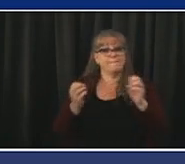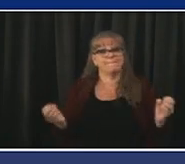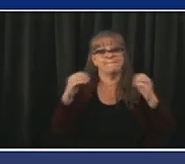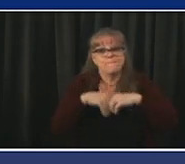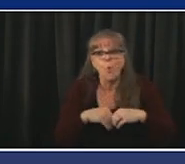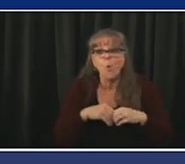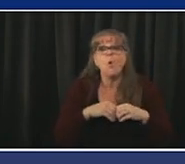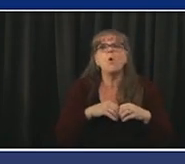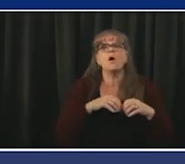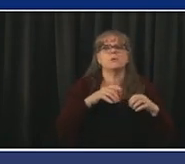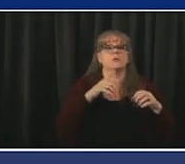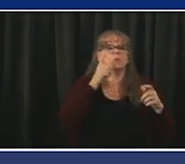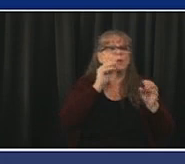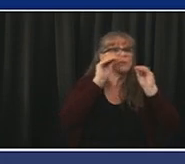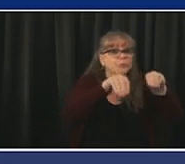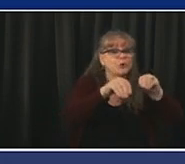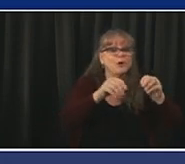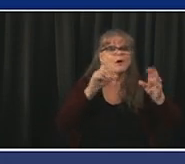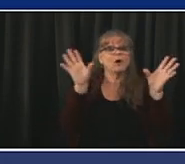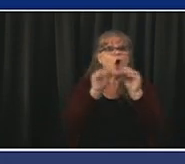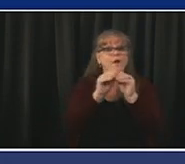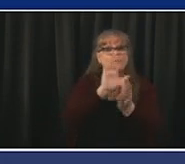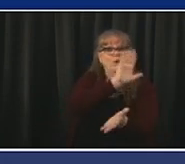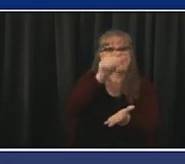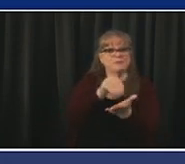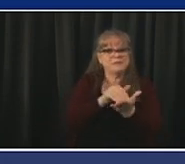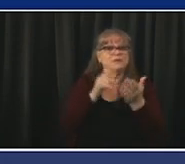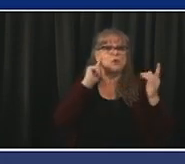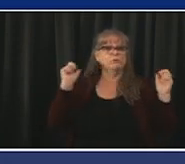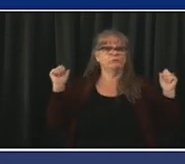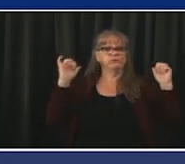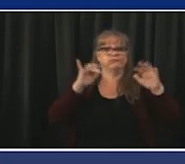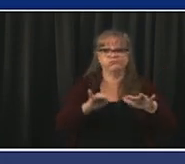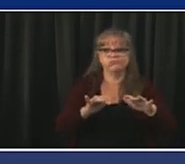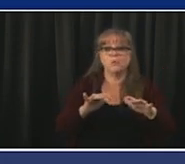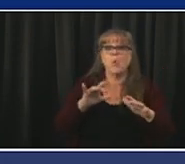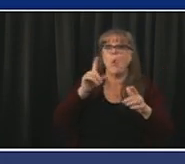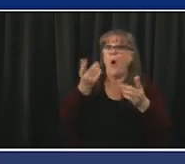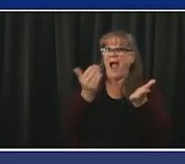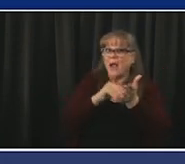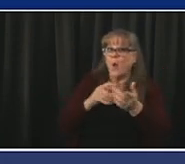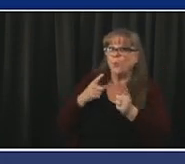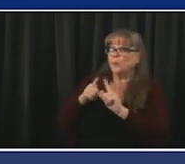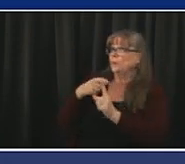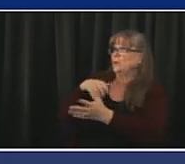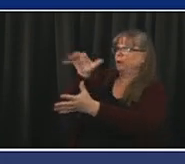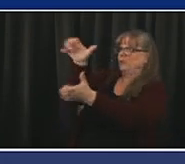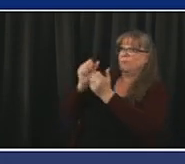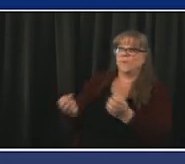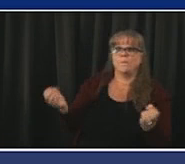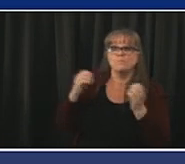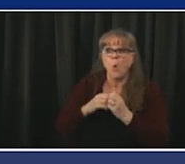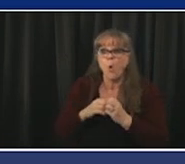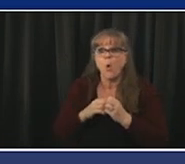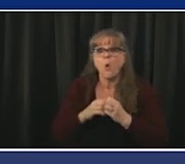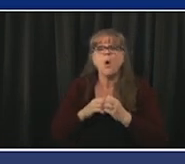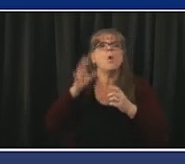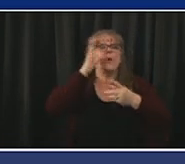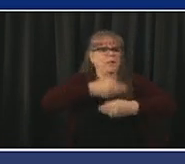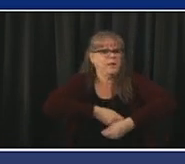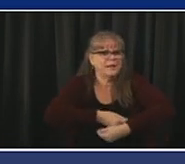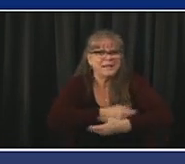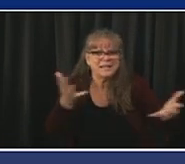our goal is once allocation increases, we want to get these to Tier 1 sites. So that's 5,000 to